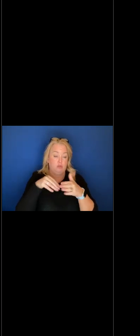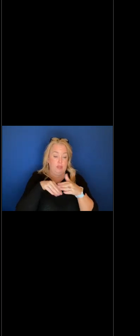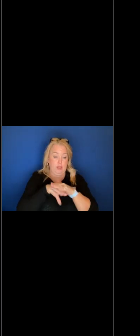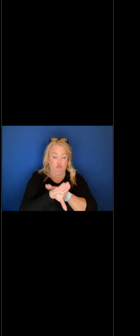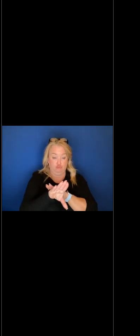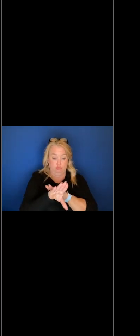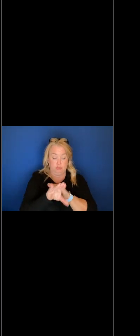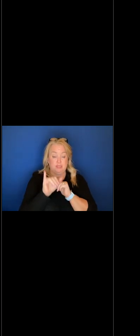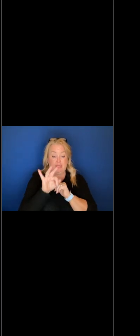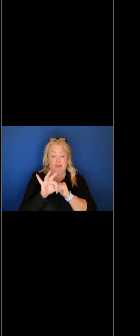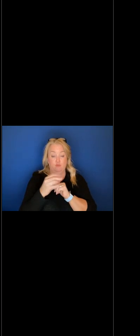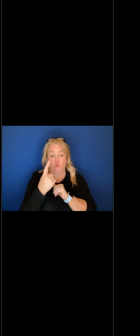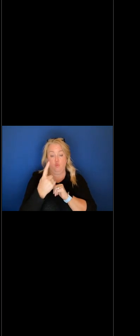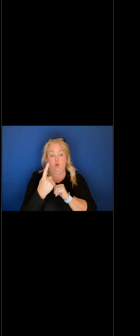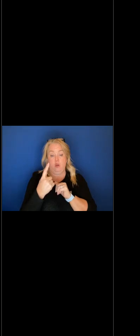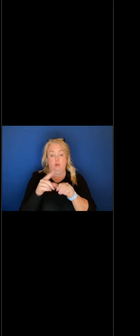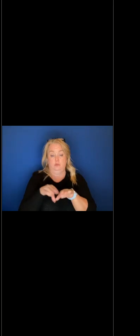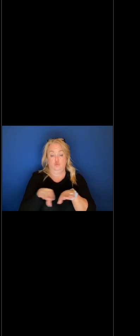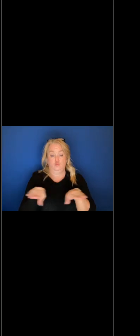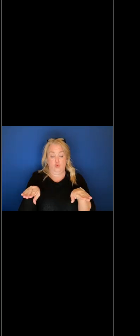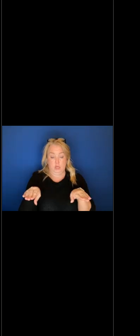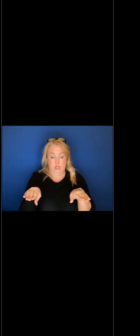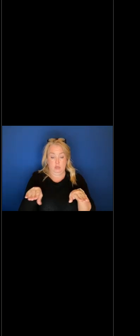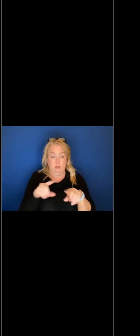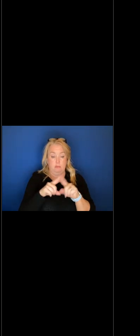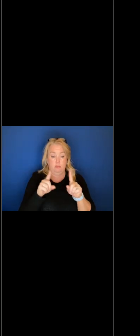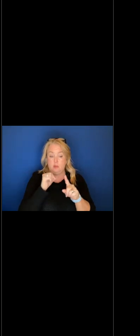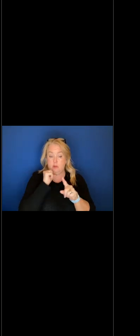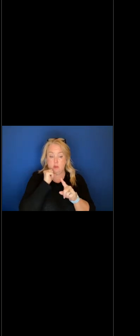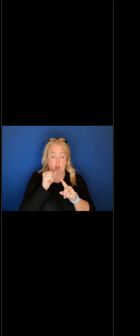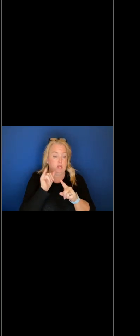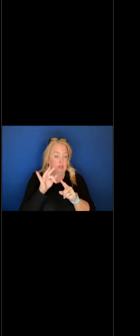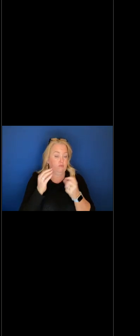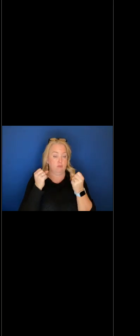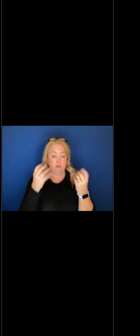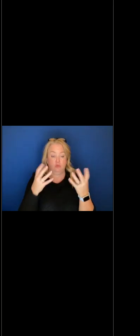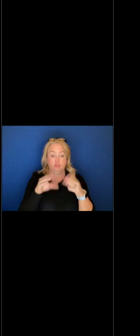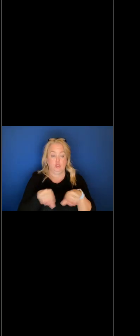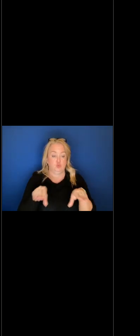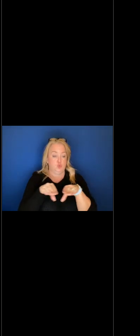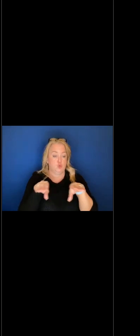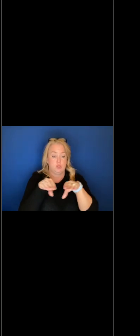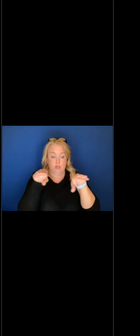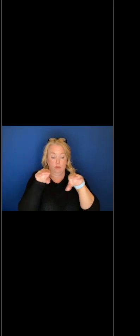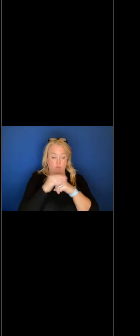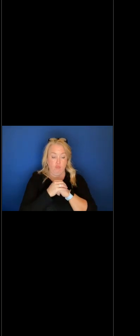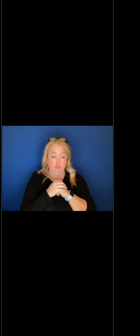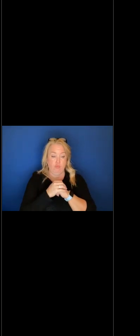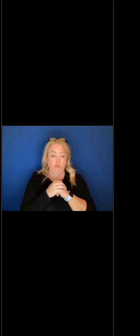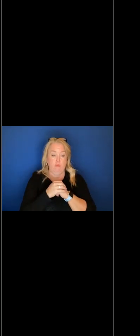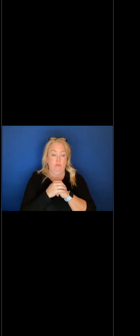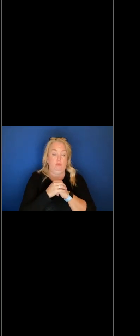entrances if they are single story, but do not apply if they are multi-story.